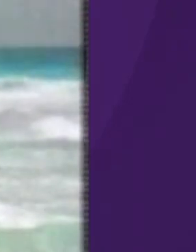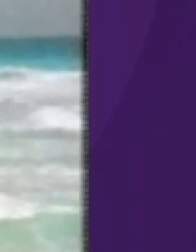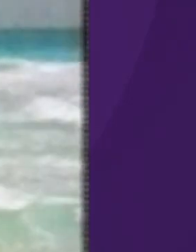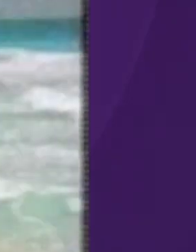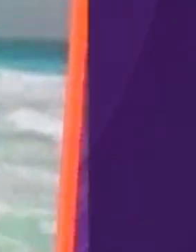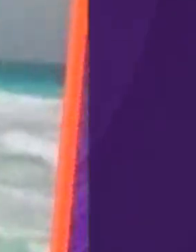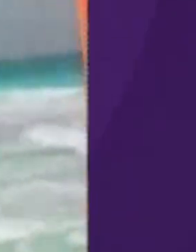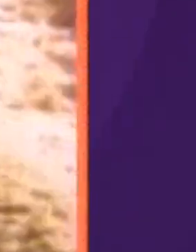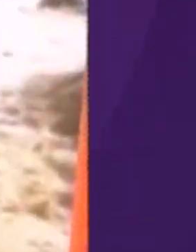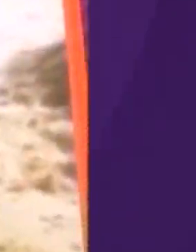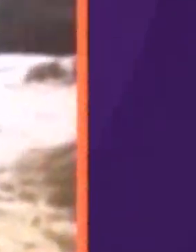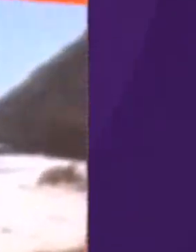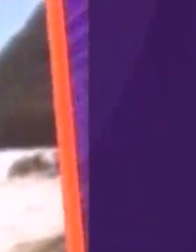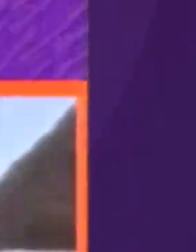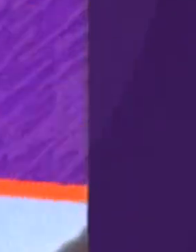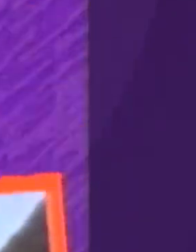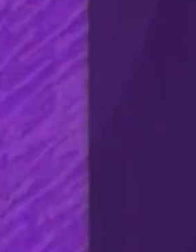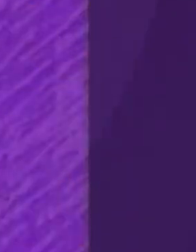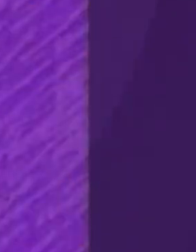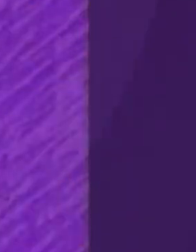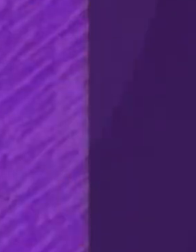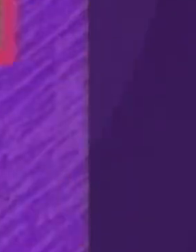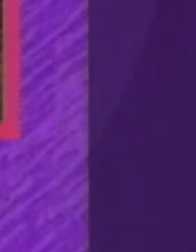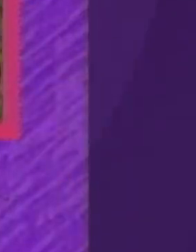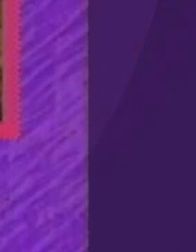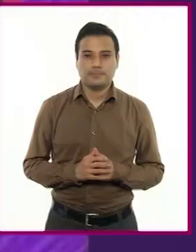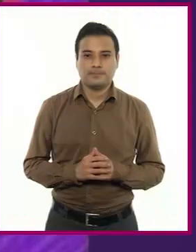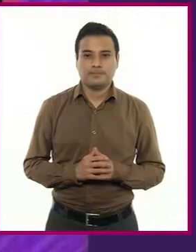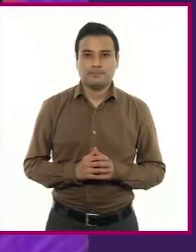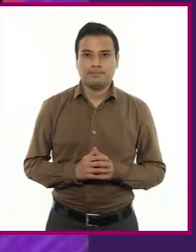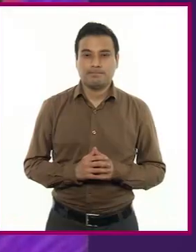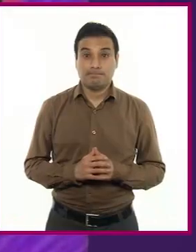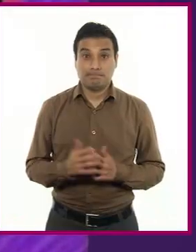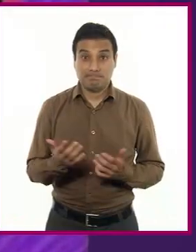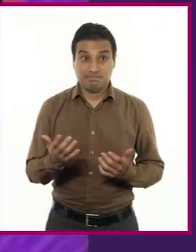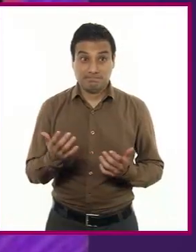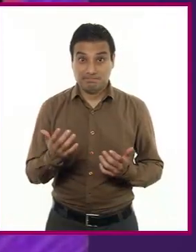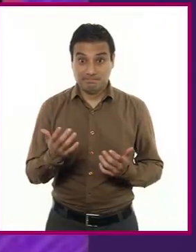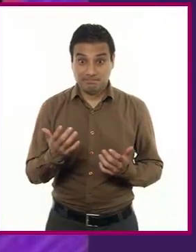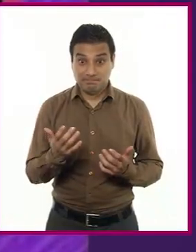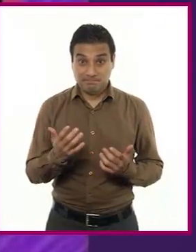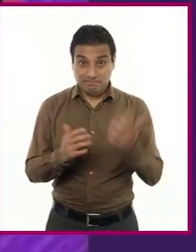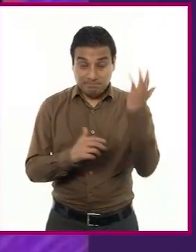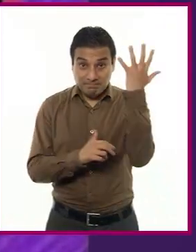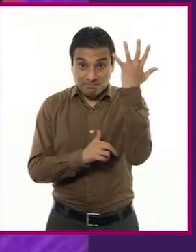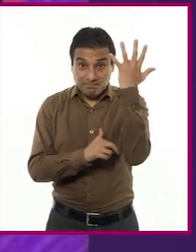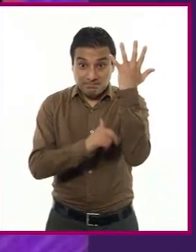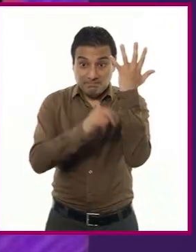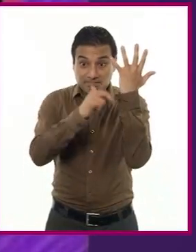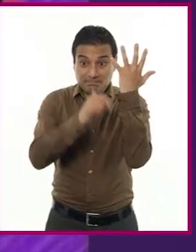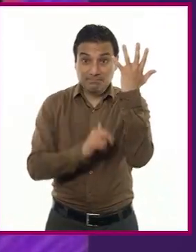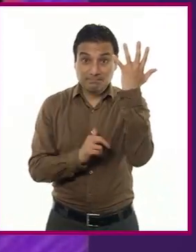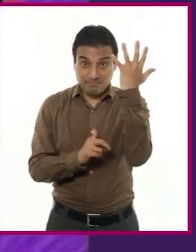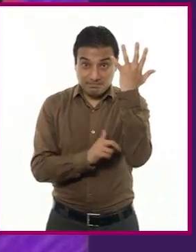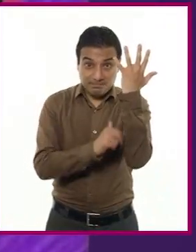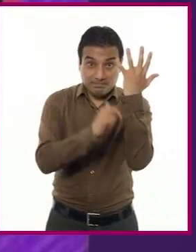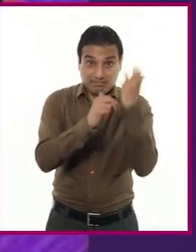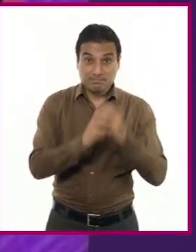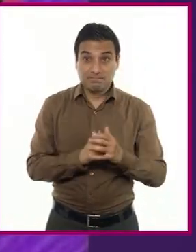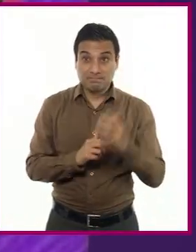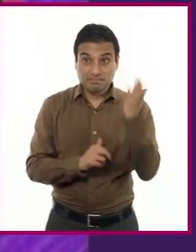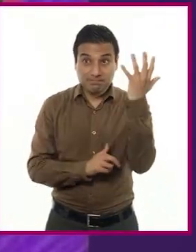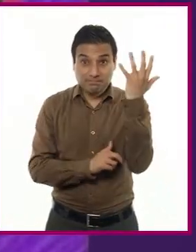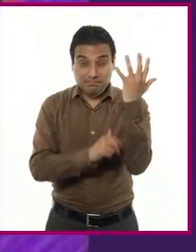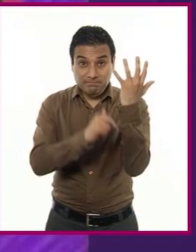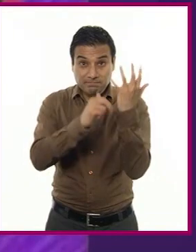a beautiful time? Yes, sir. Shall we climb to the top? Shall we climb to the top? Shall